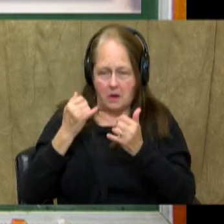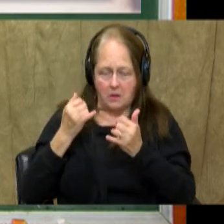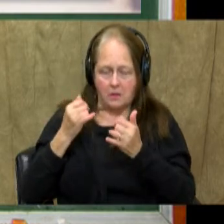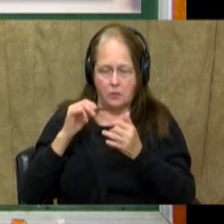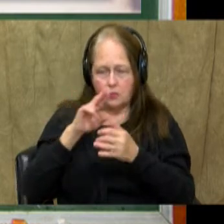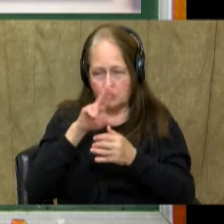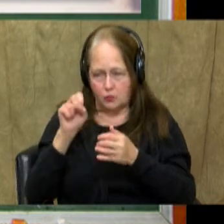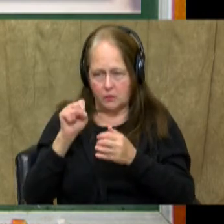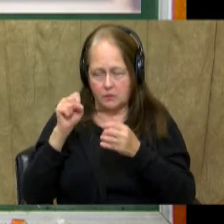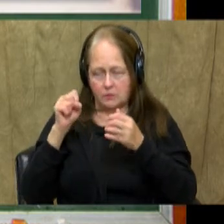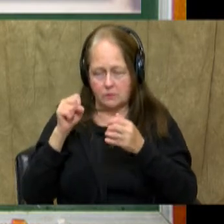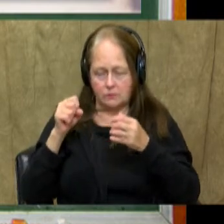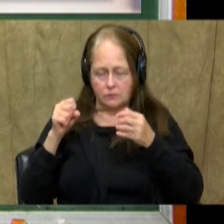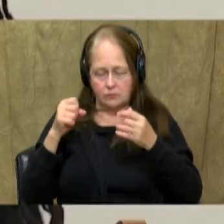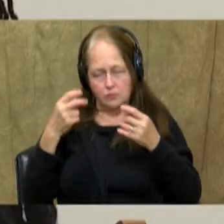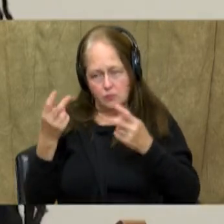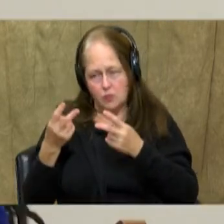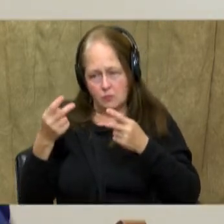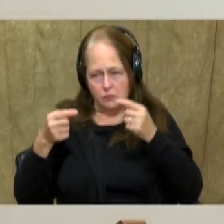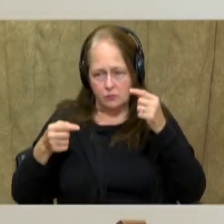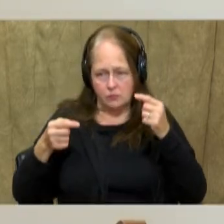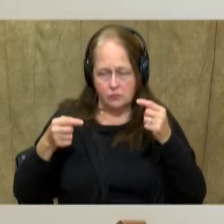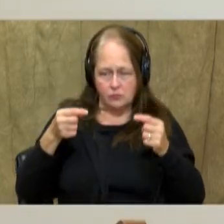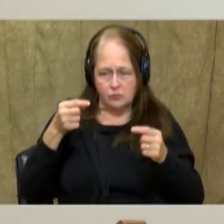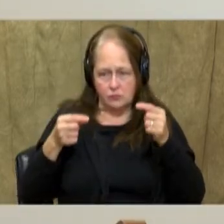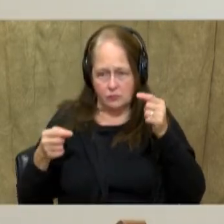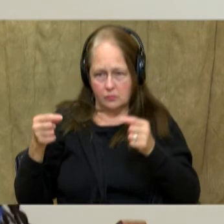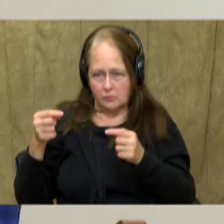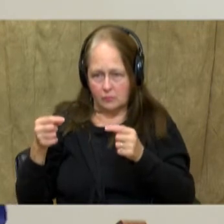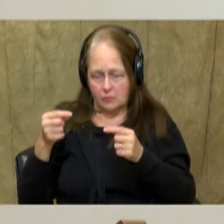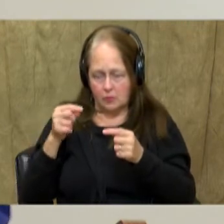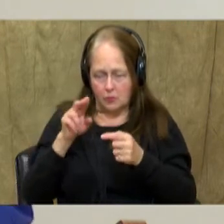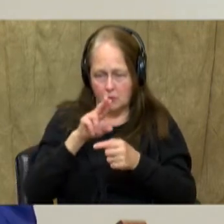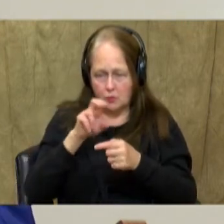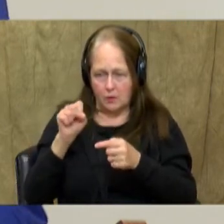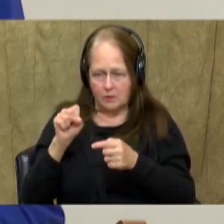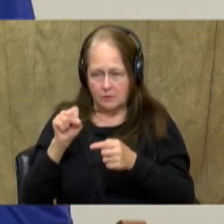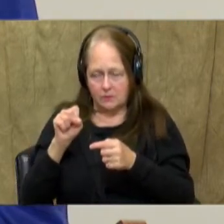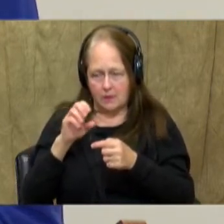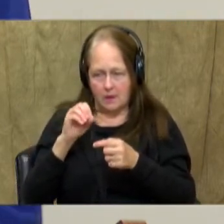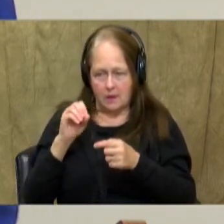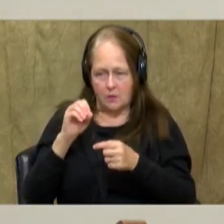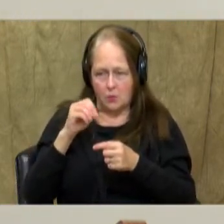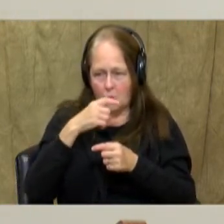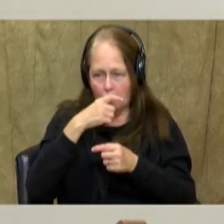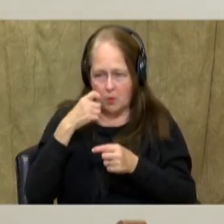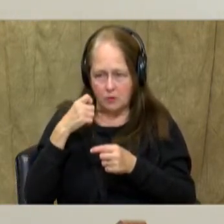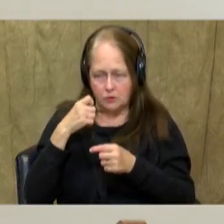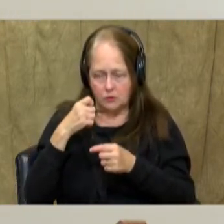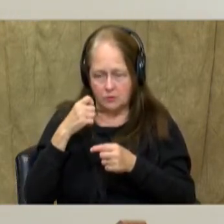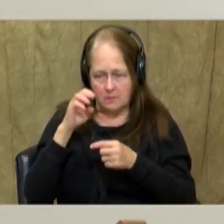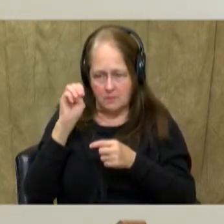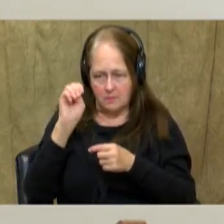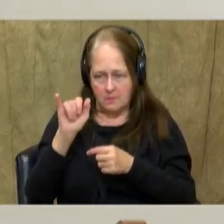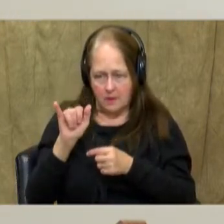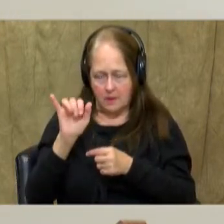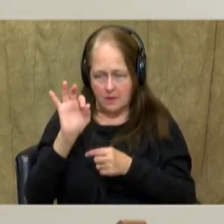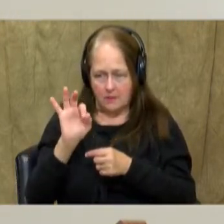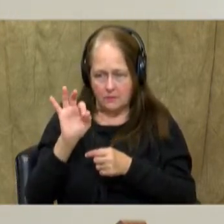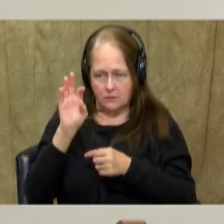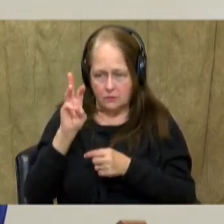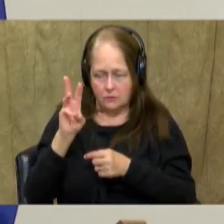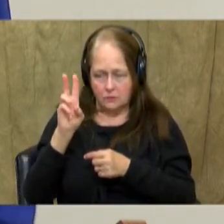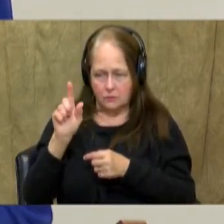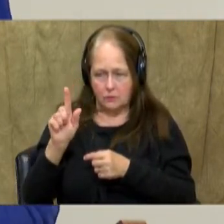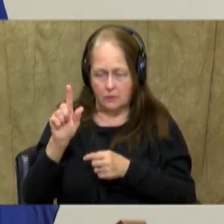So there was this rivalry between the United States and Russia. So in May of